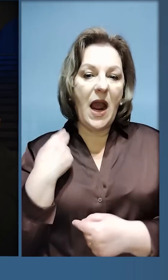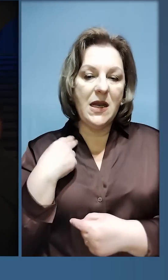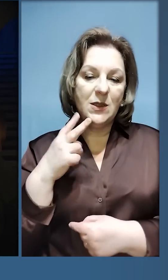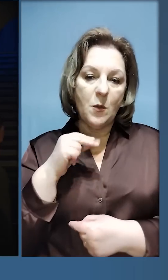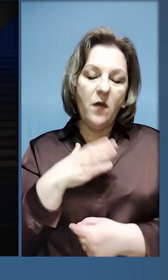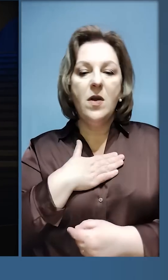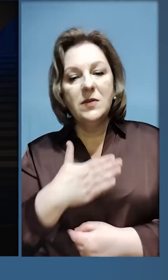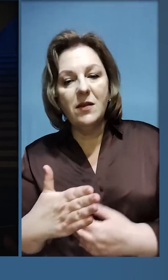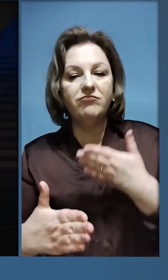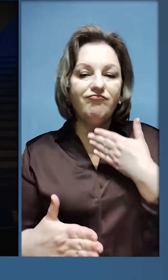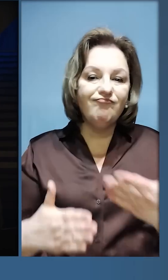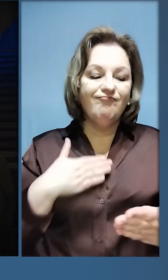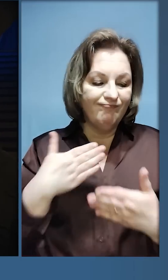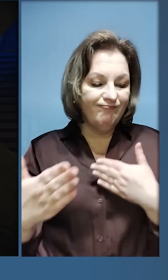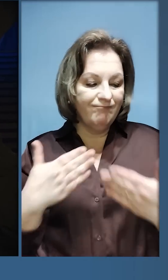Thank you so much.